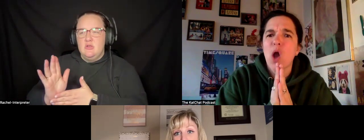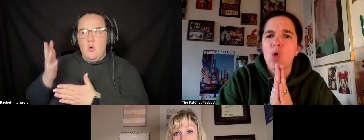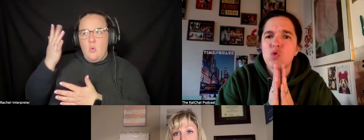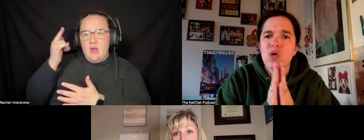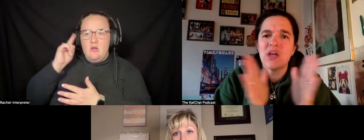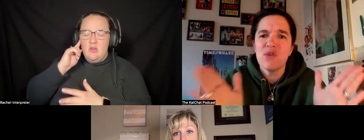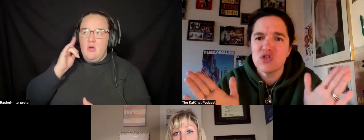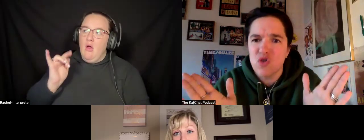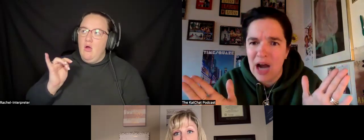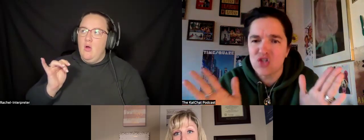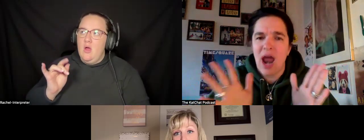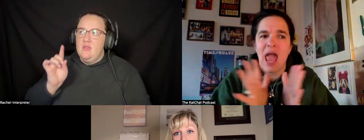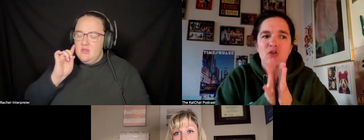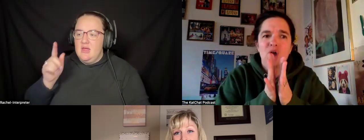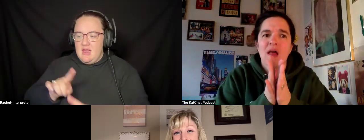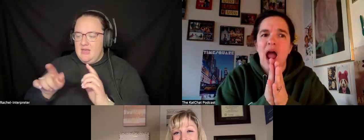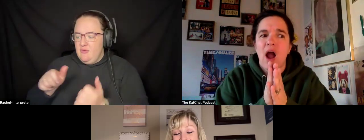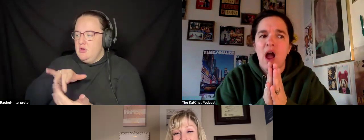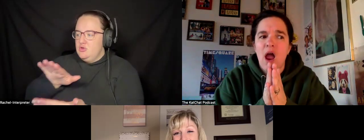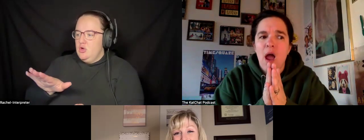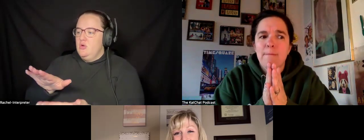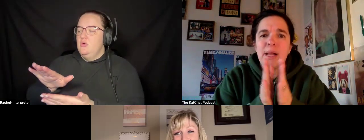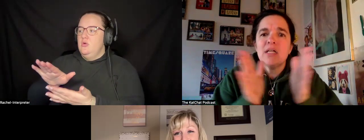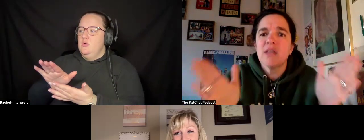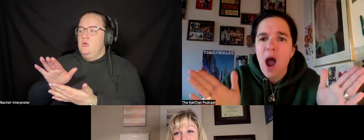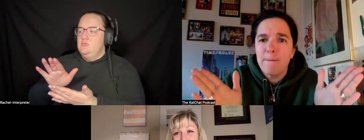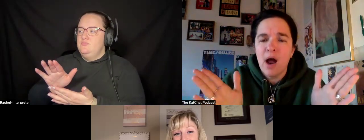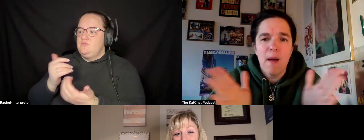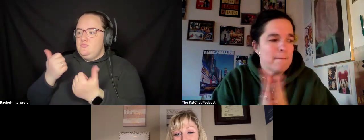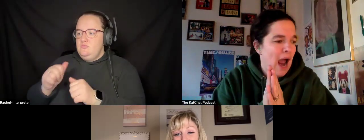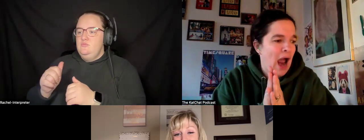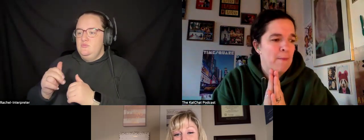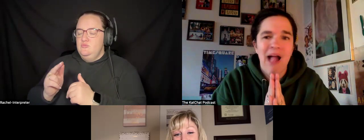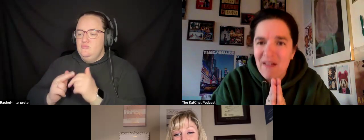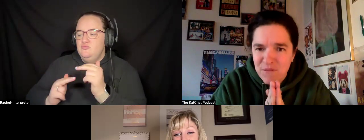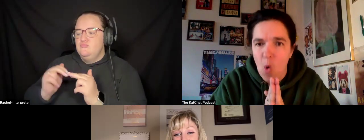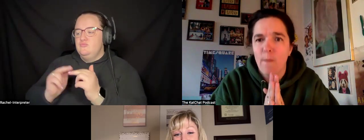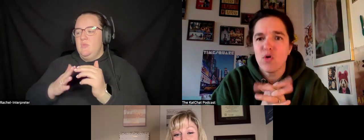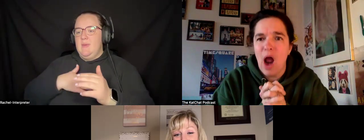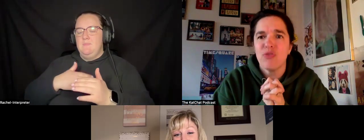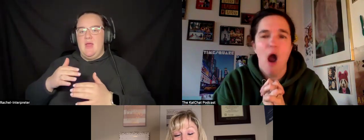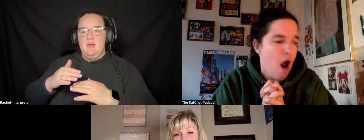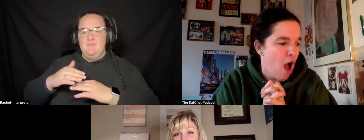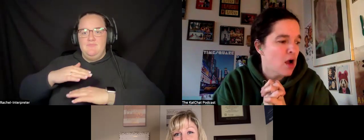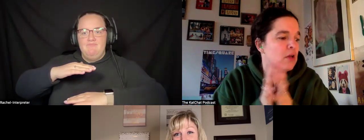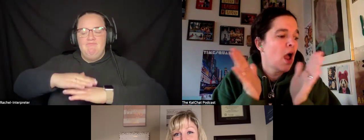I'm gonna go to a different direction and try to like build up my platform,